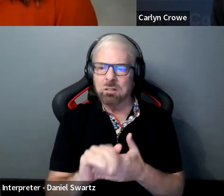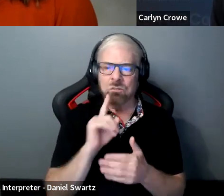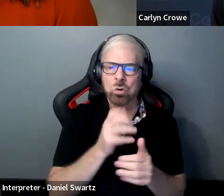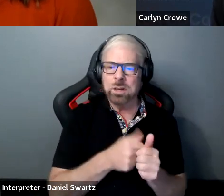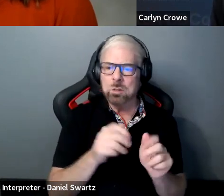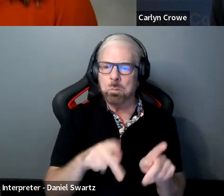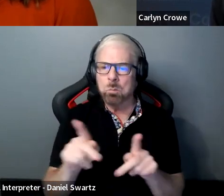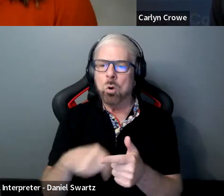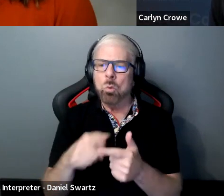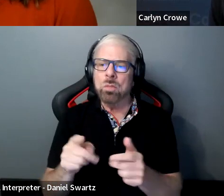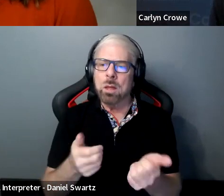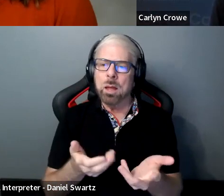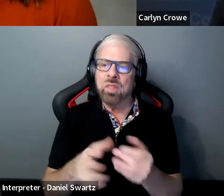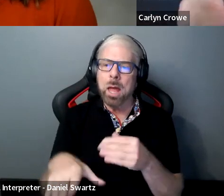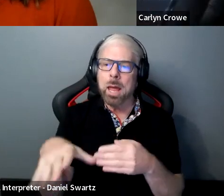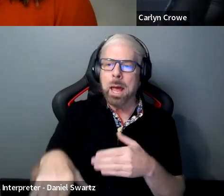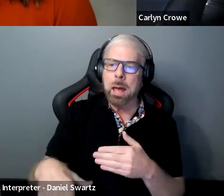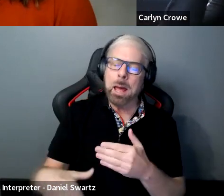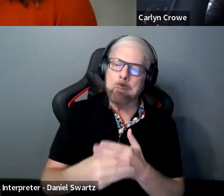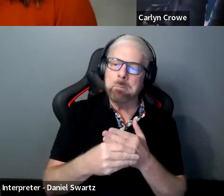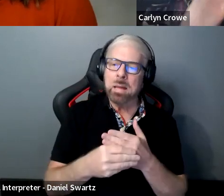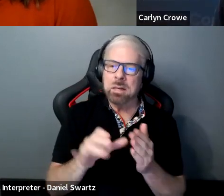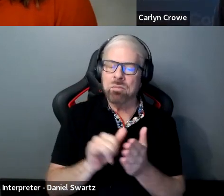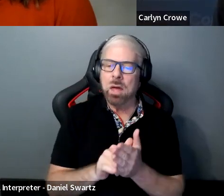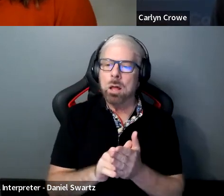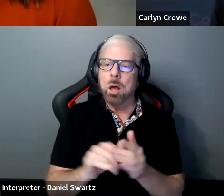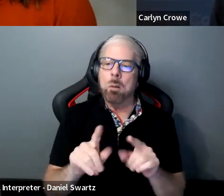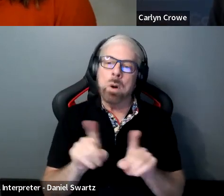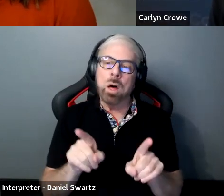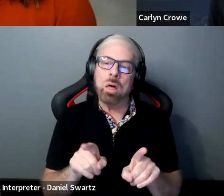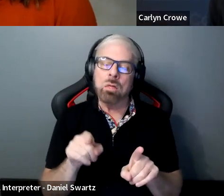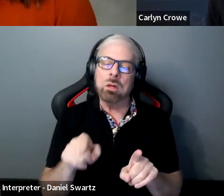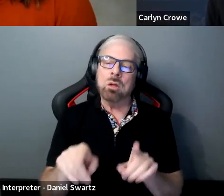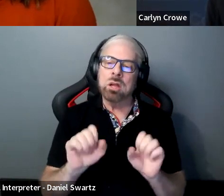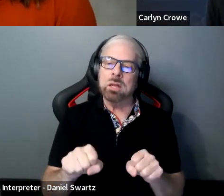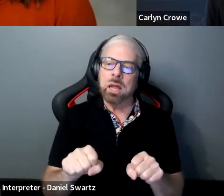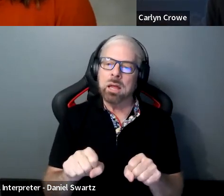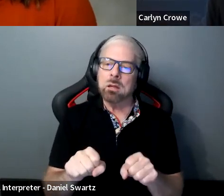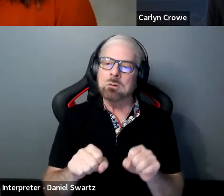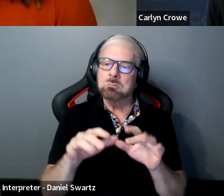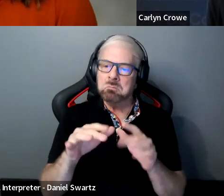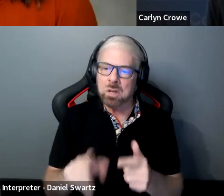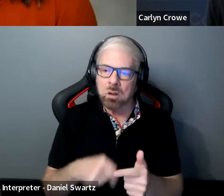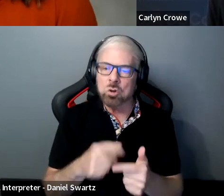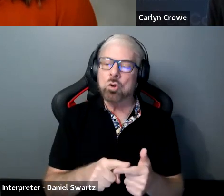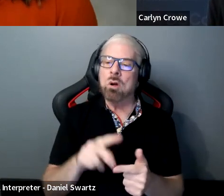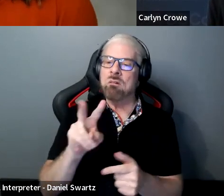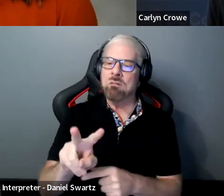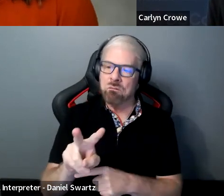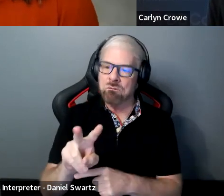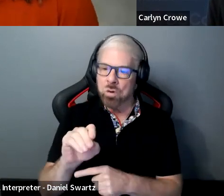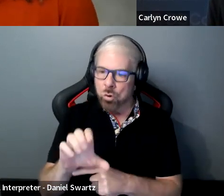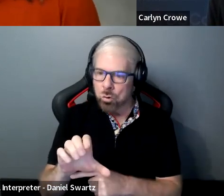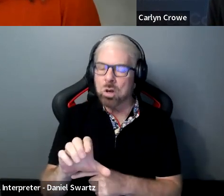$6,000 when they amended it. But they're going to be able to draw down vocational rehabilitation federal